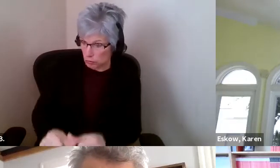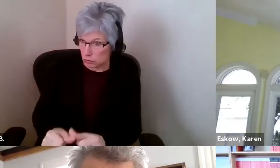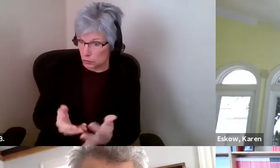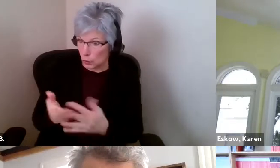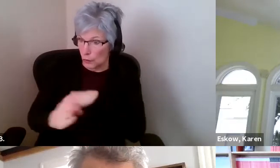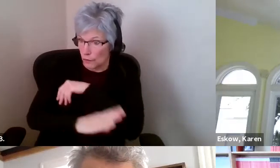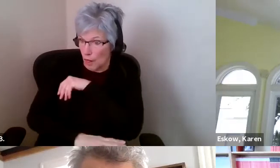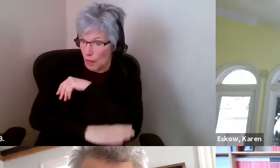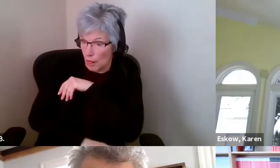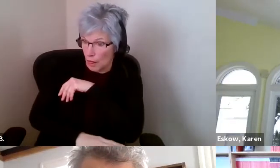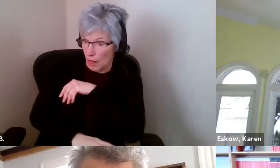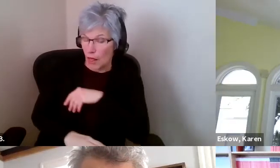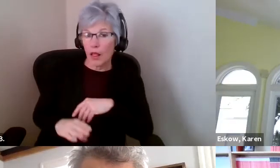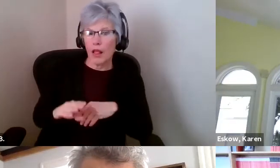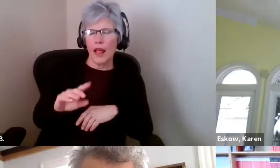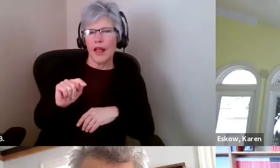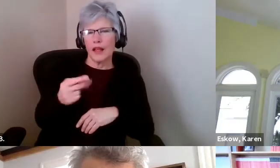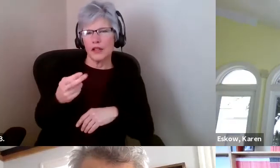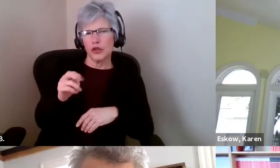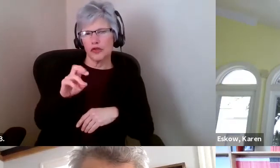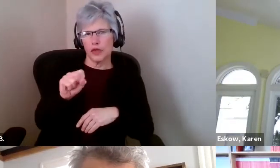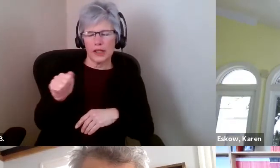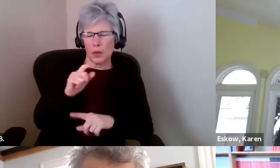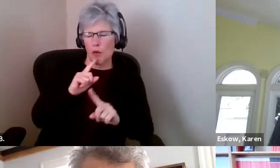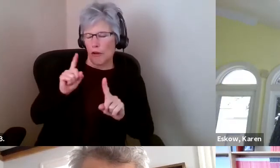this question live, if that's okay with you, Chris. The